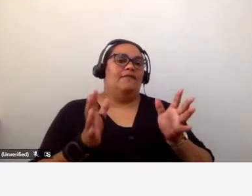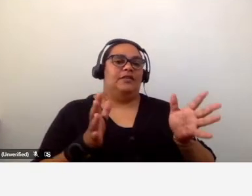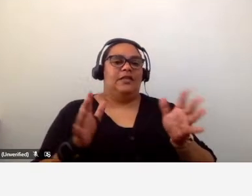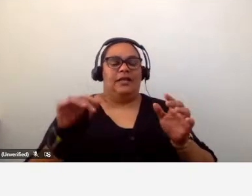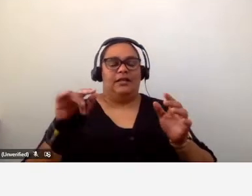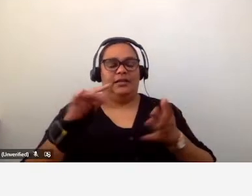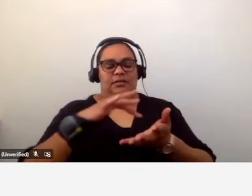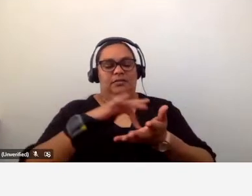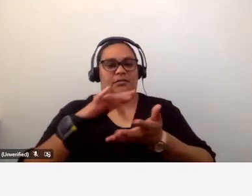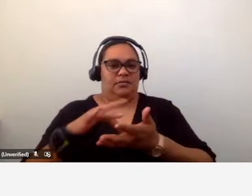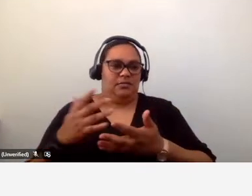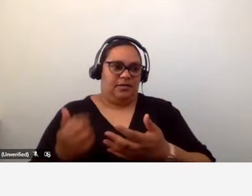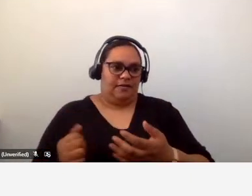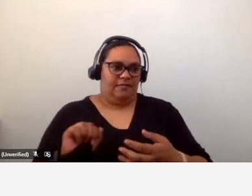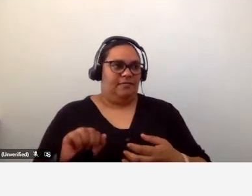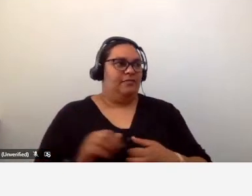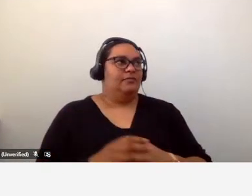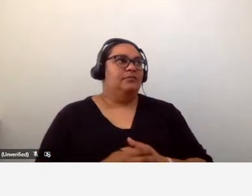So